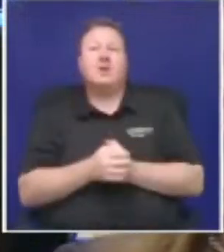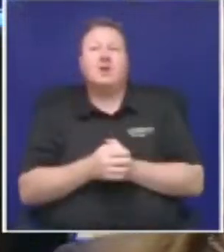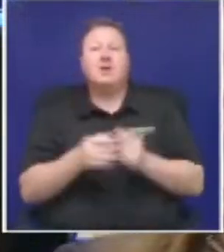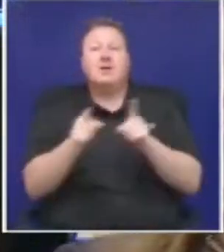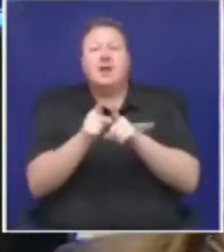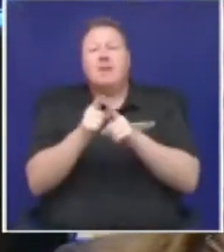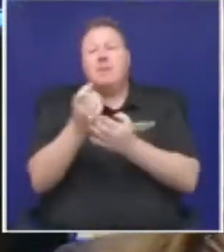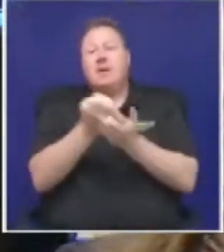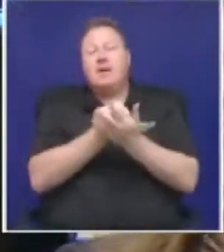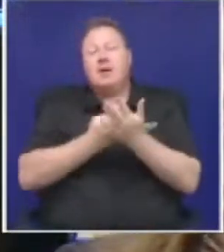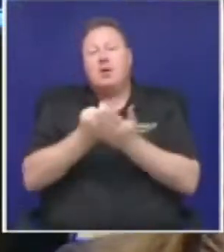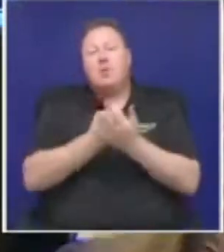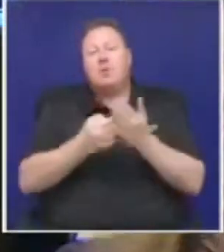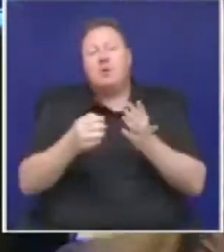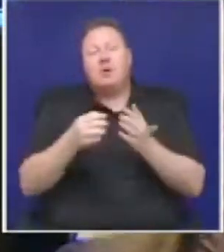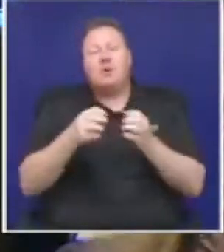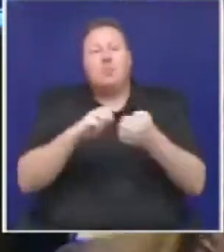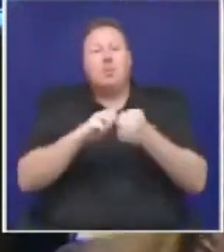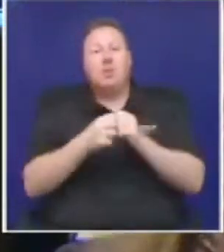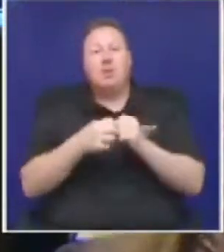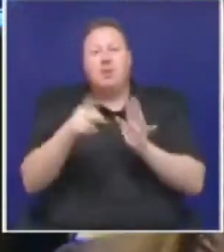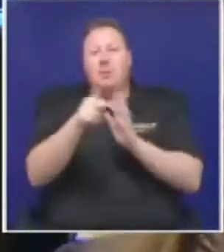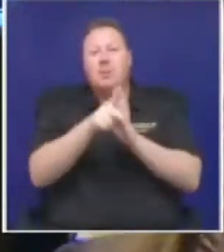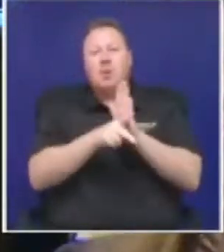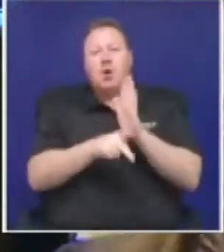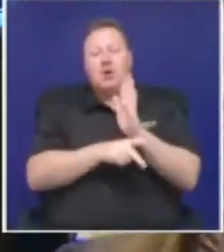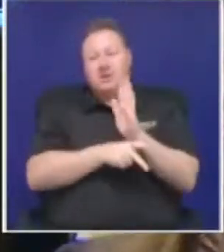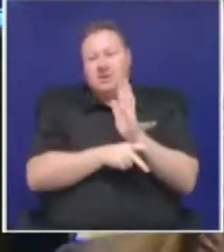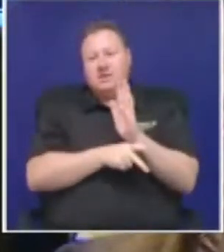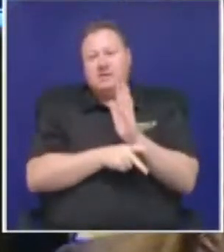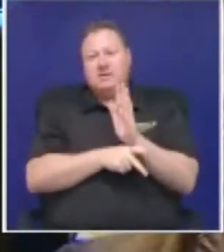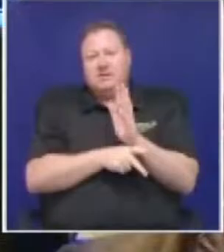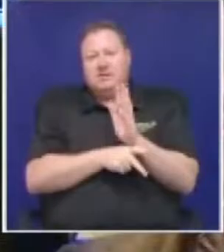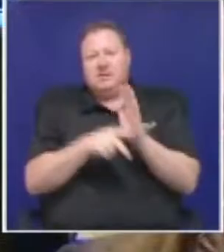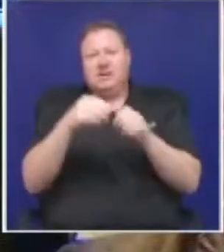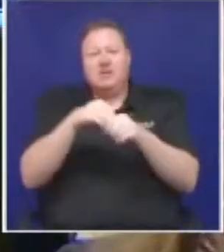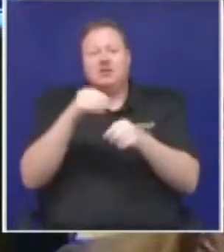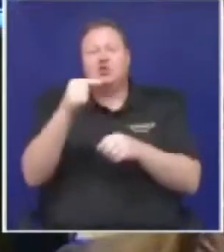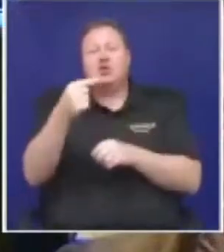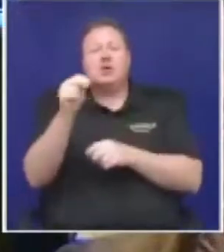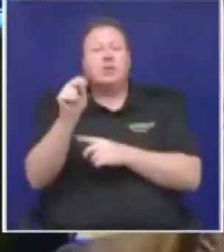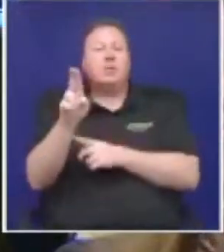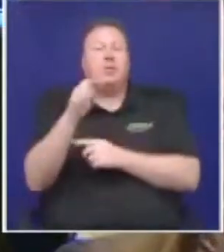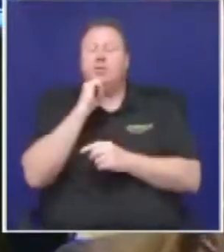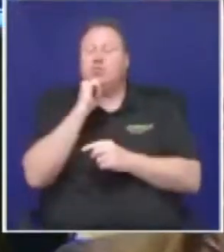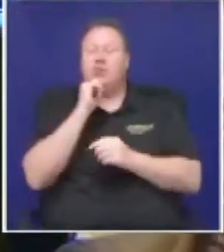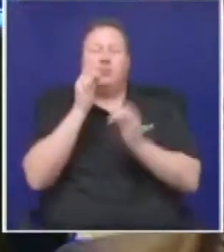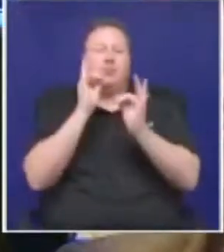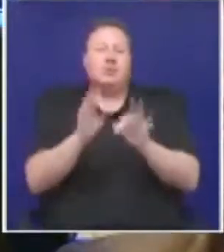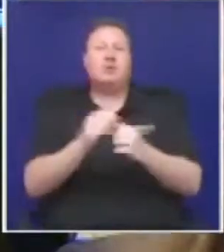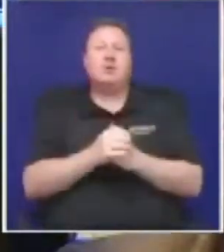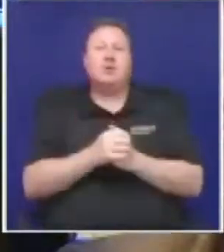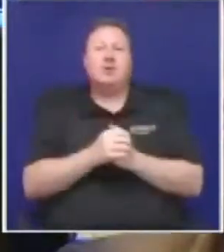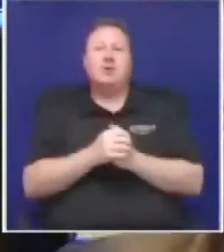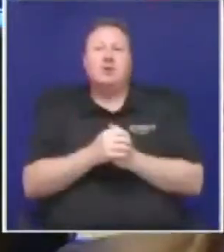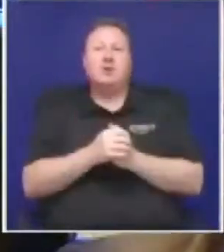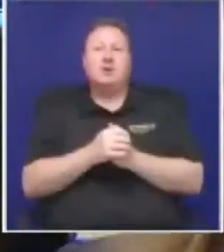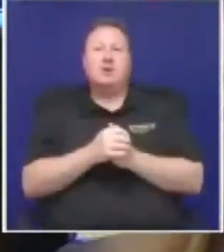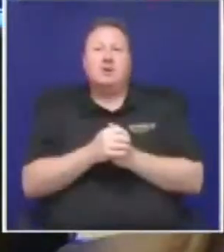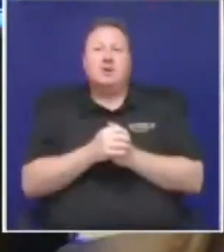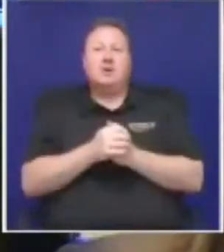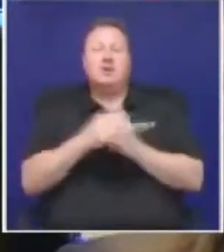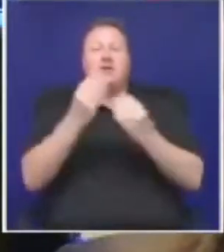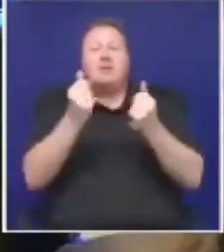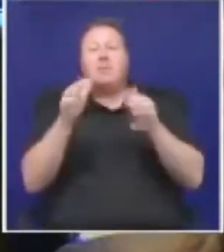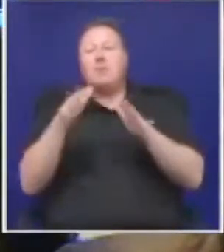problem is the fact that there's policy uncertainty within the GNU. There are certain members who say we must look at redress one way, and your party says another